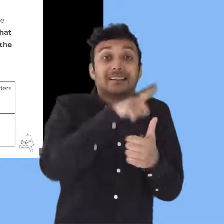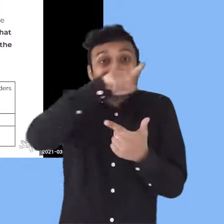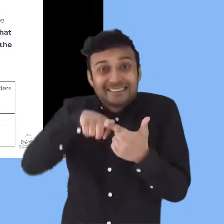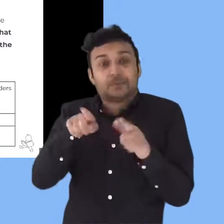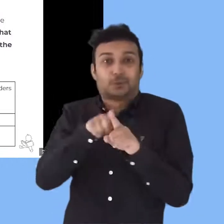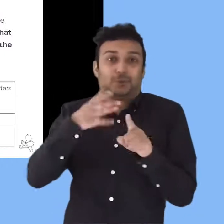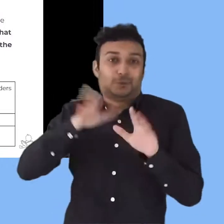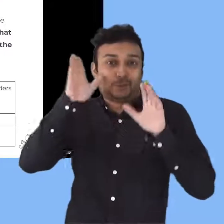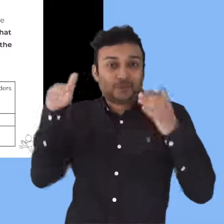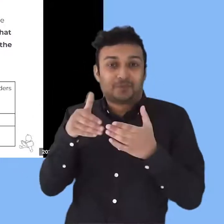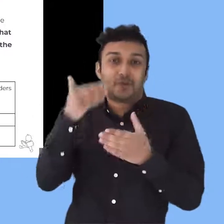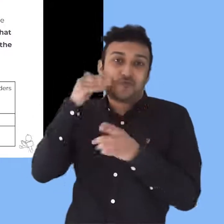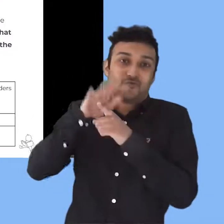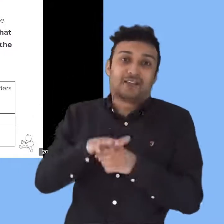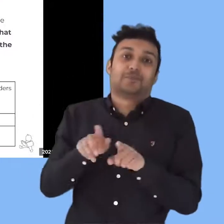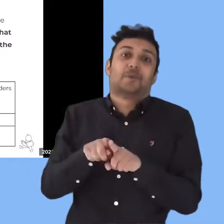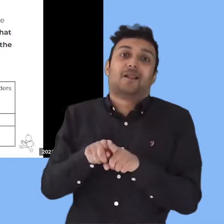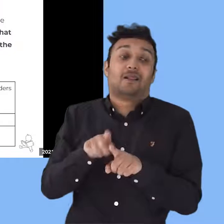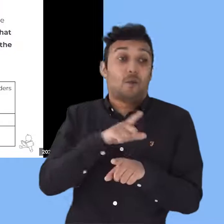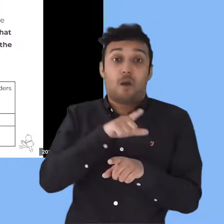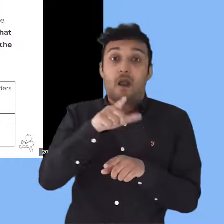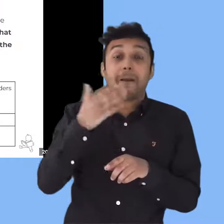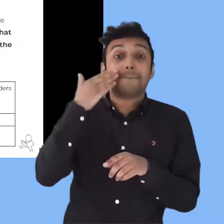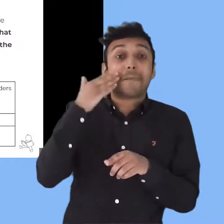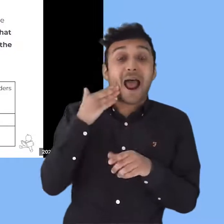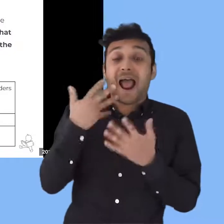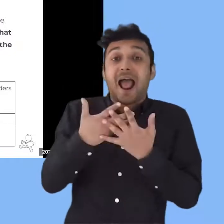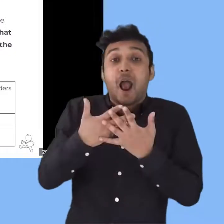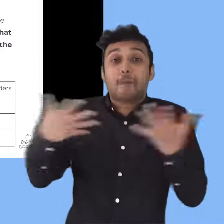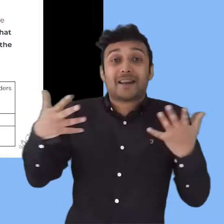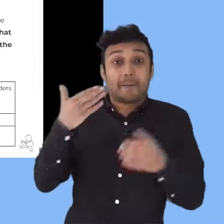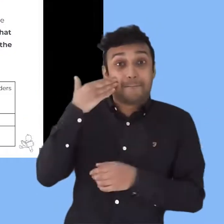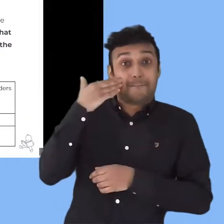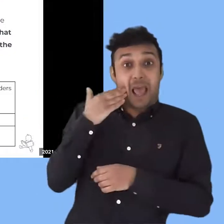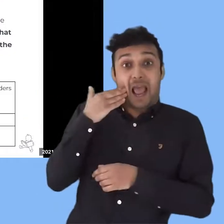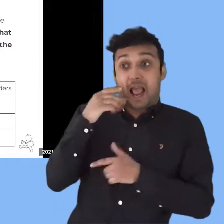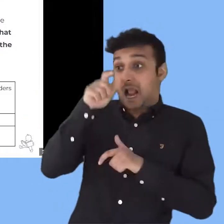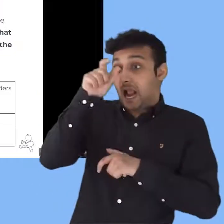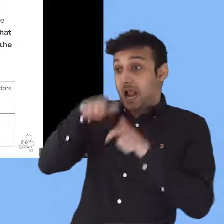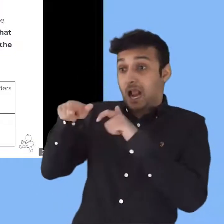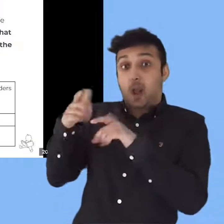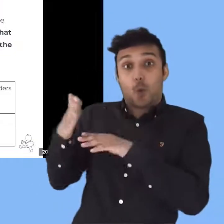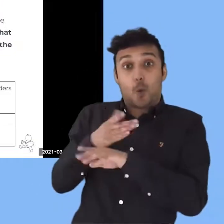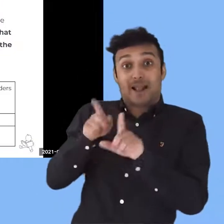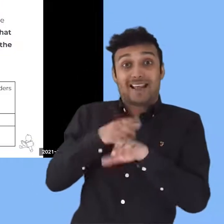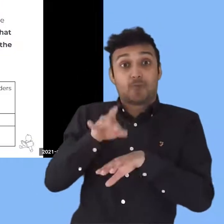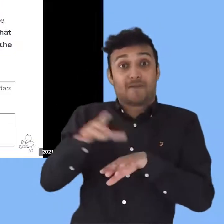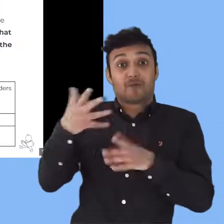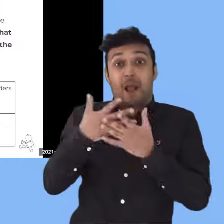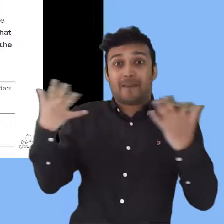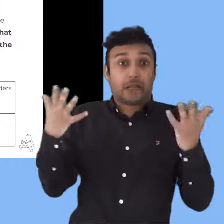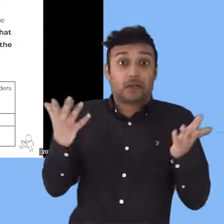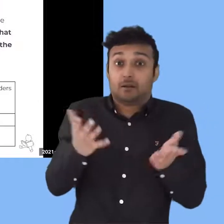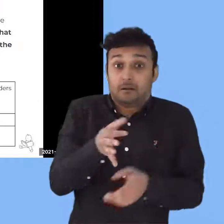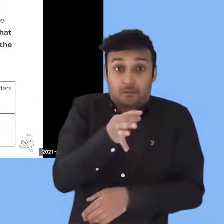well. Black or Black British practitioners make up just a fraction of the early years profession. We really need to be addressing their